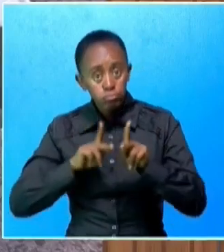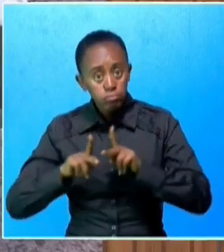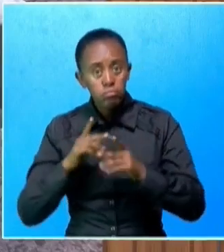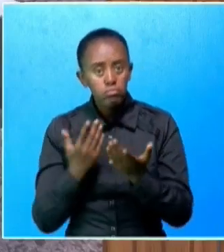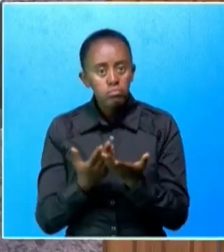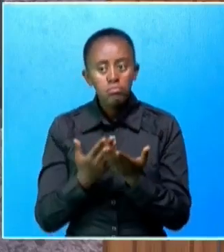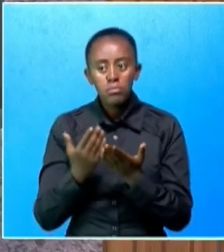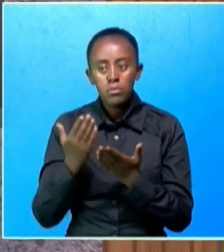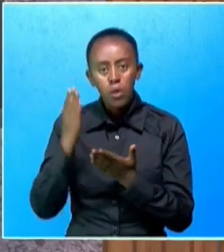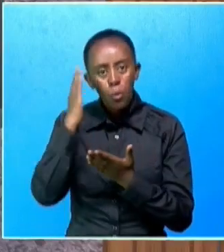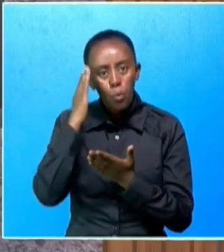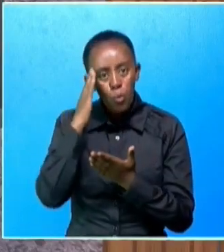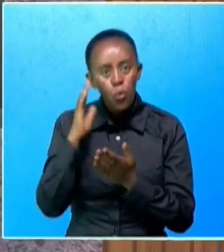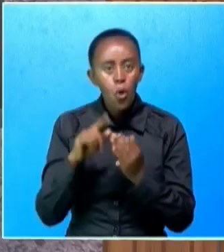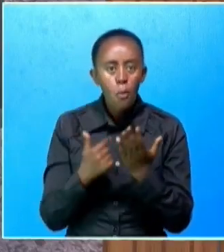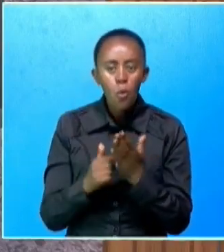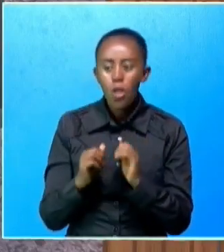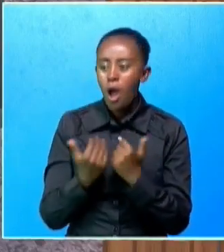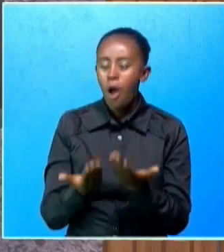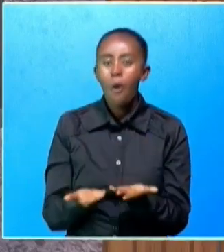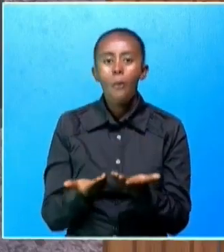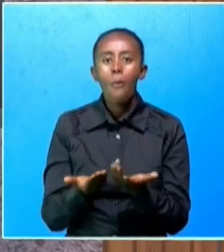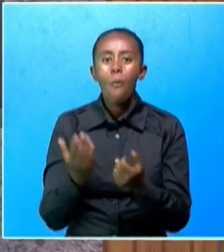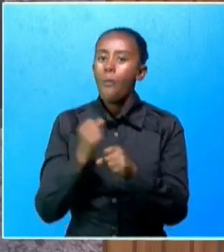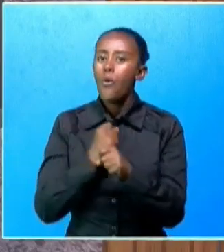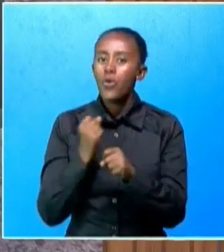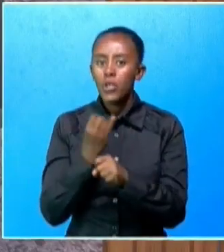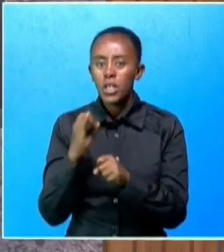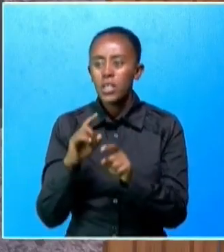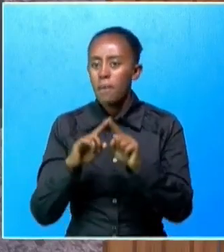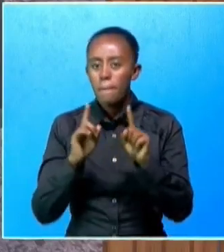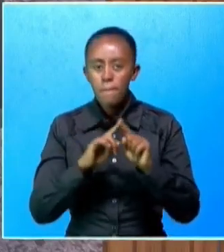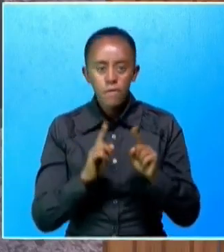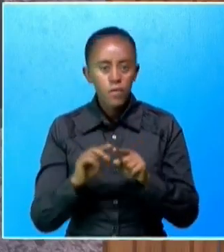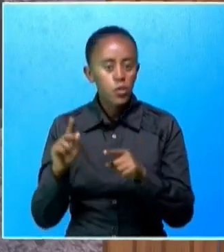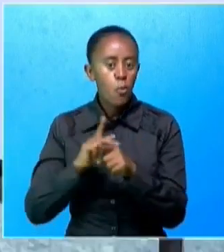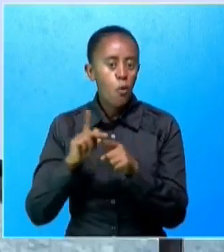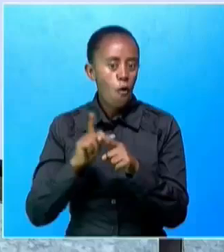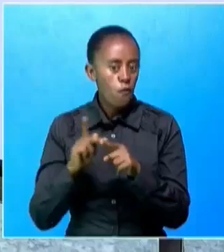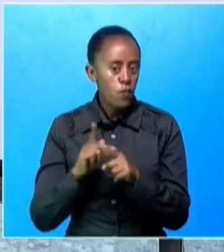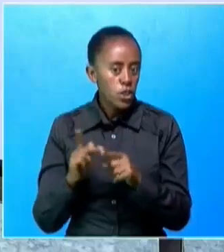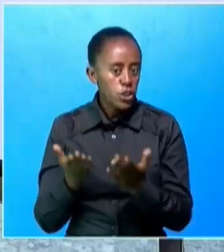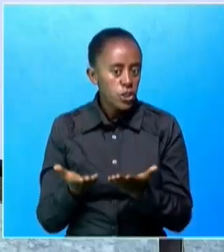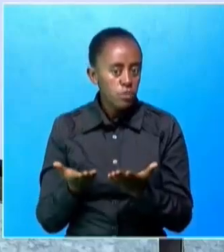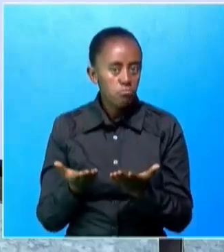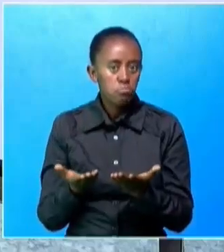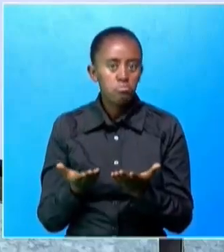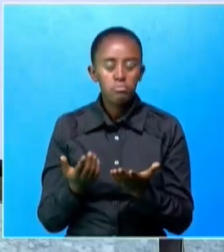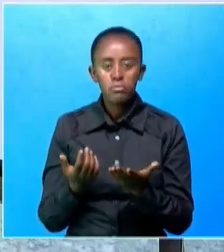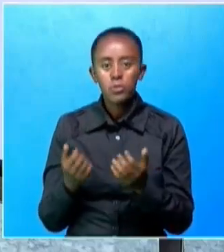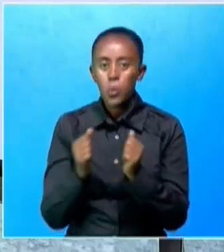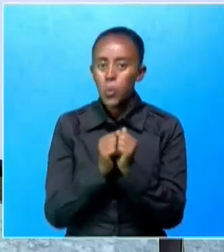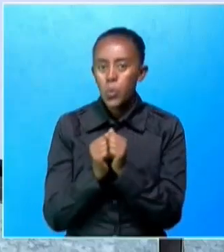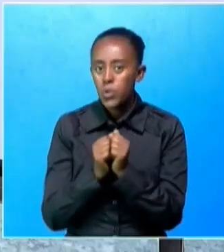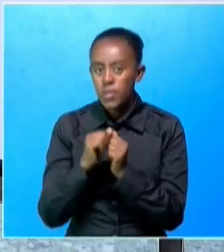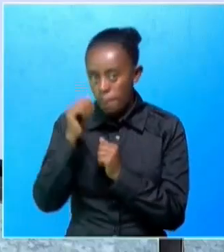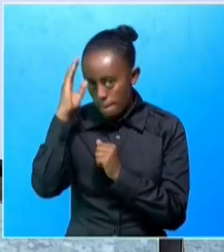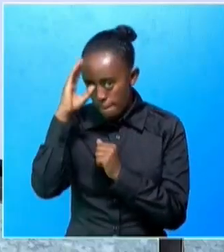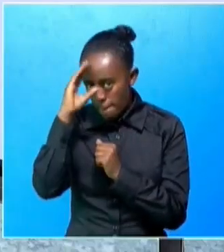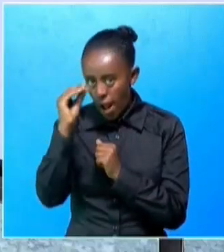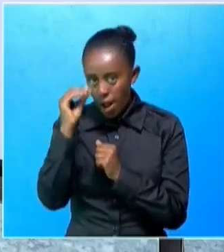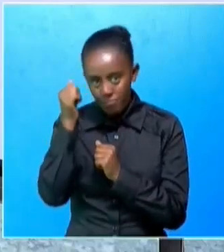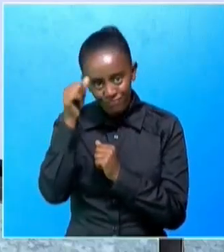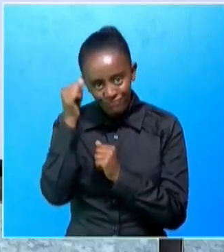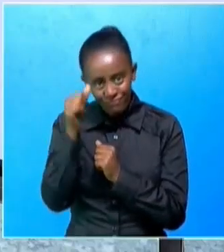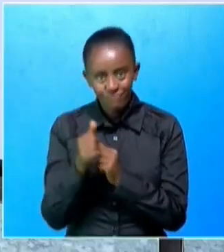aware about how they are working in different professions. Along with what? With men.